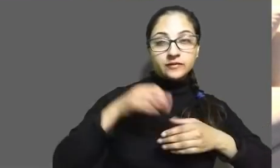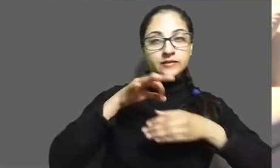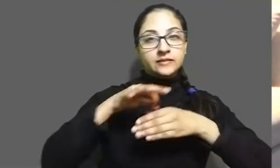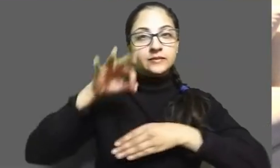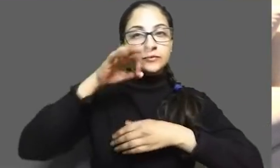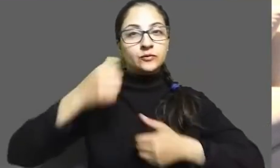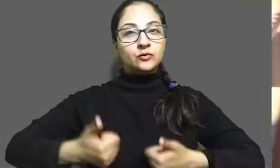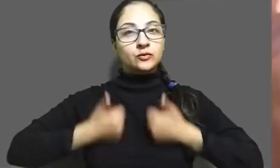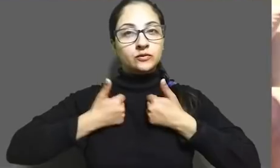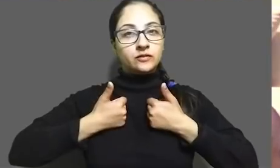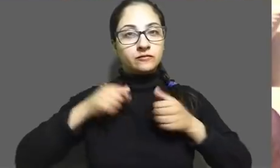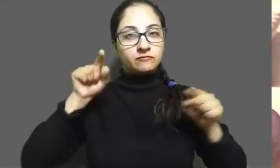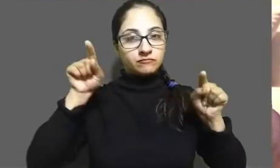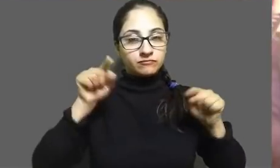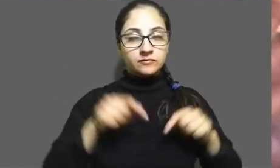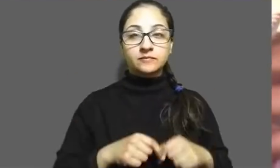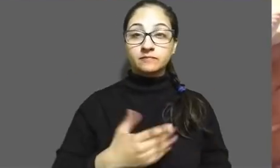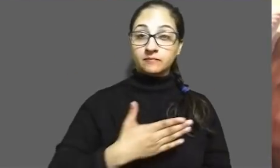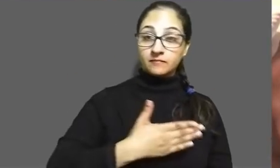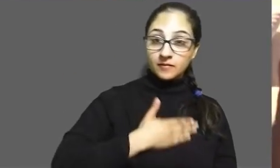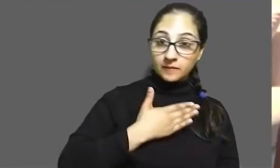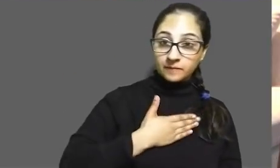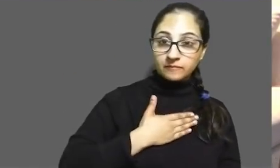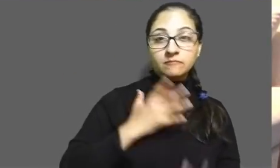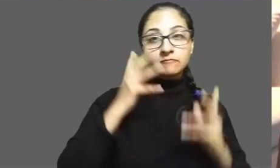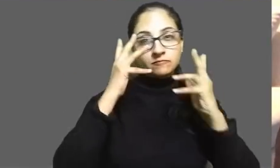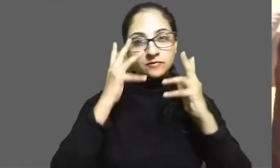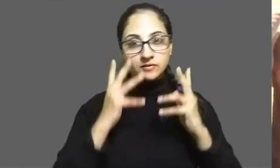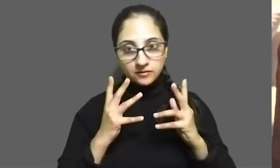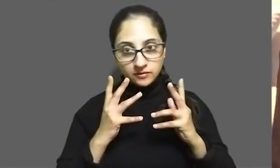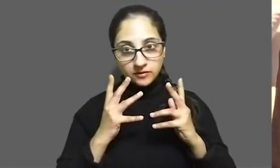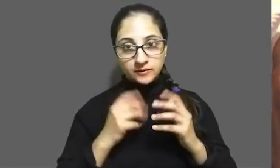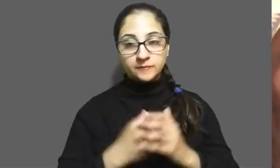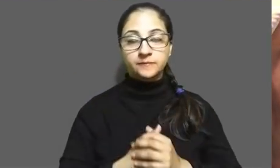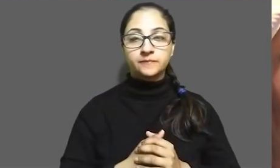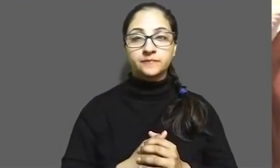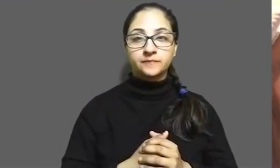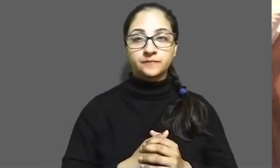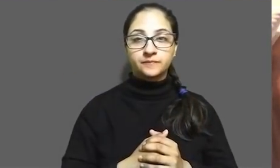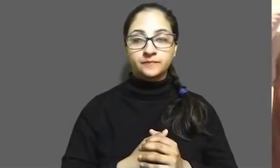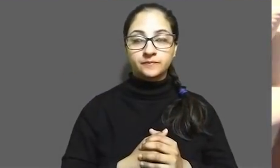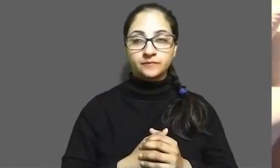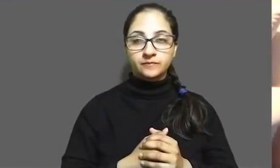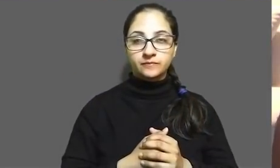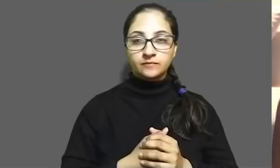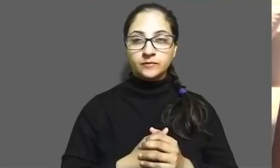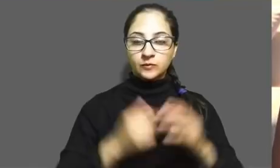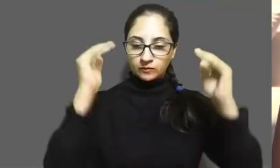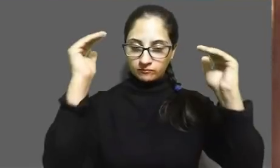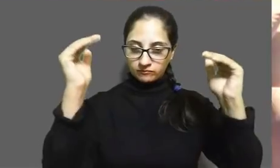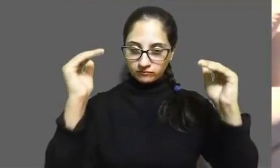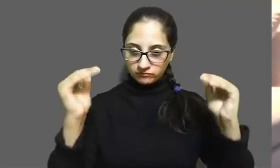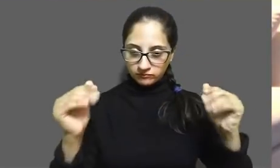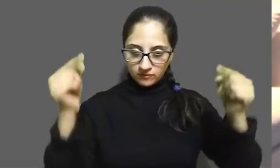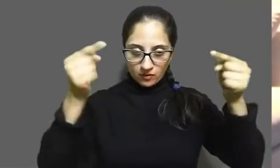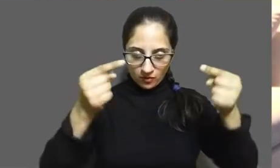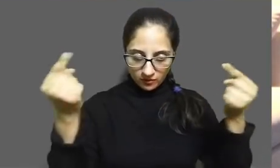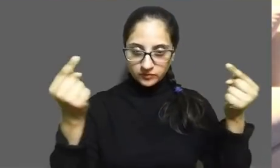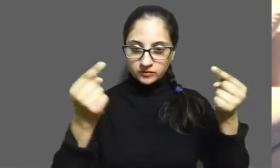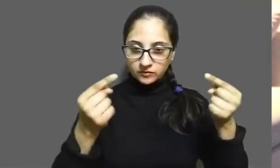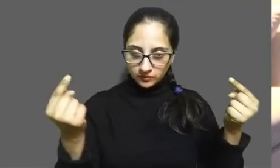There is light, there is dark. There is the temporary life of this world, dunya, and the eternal